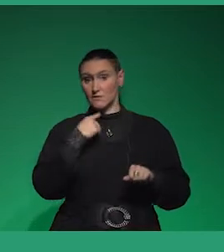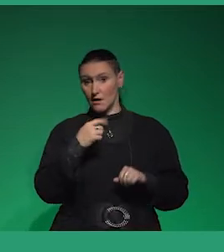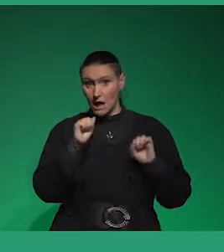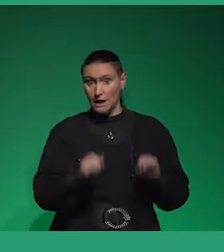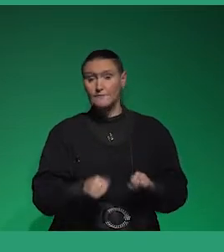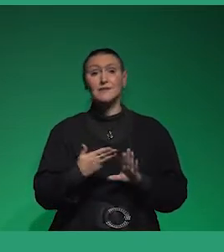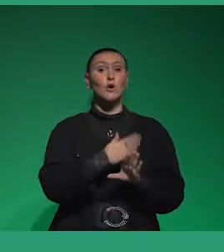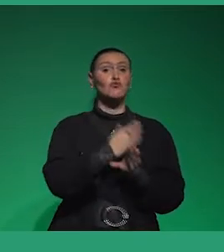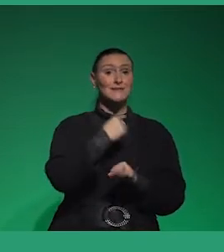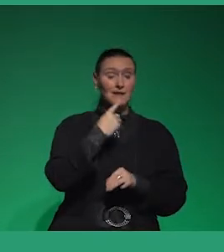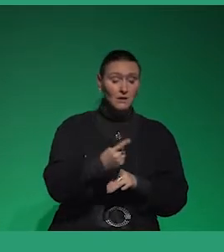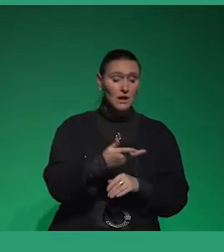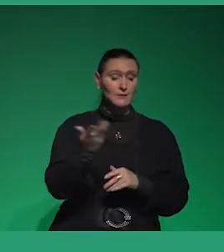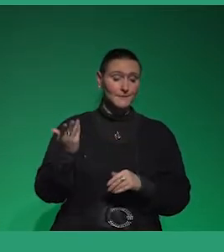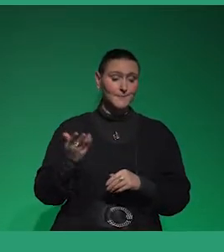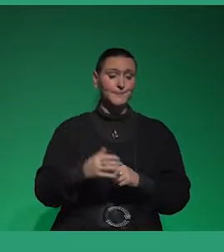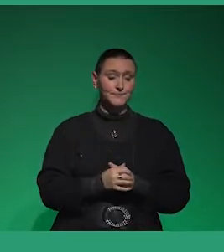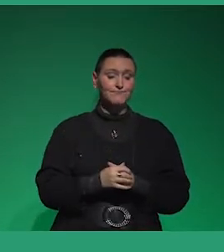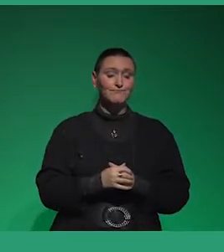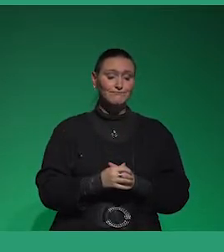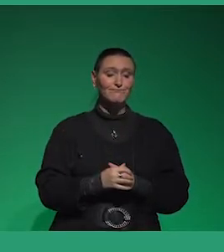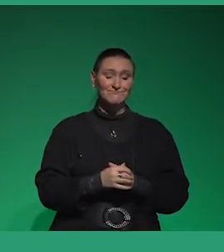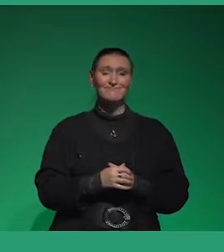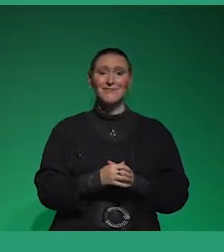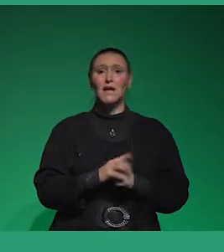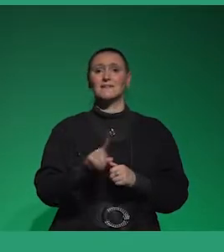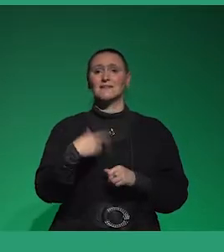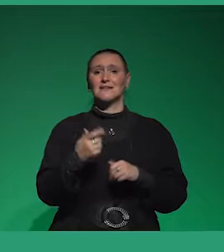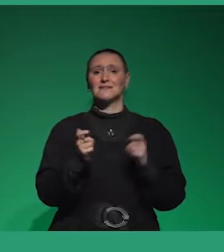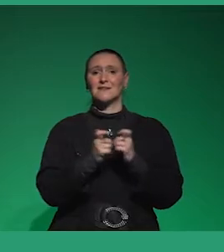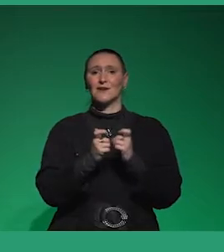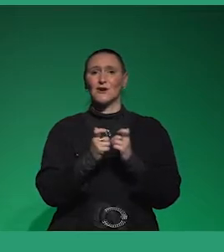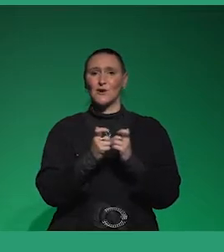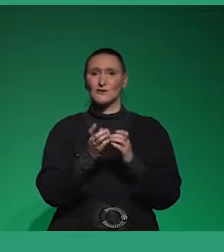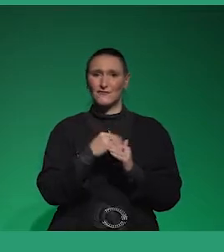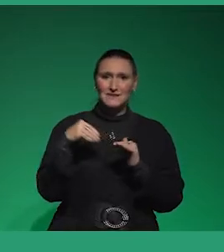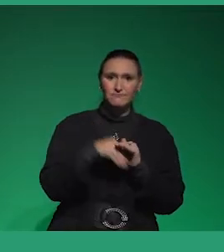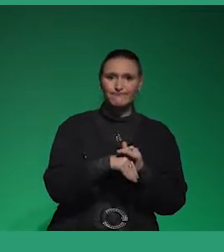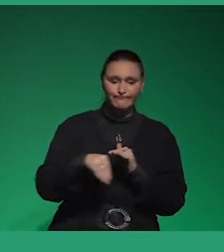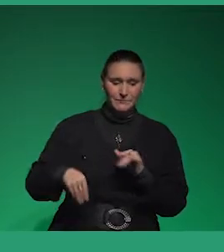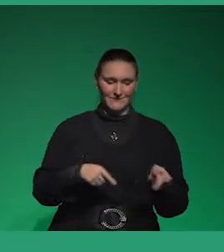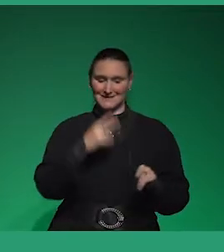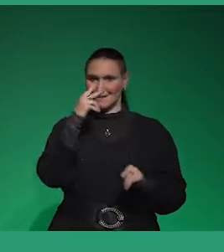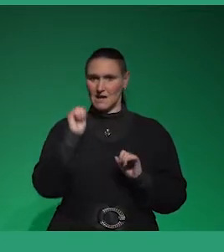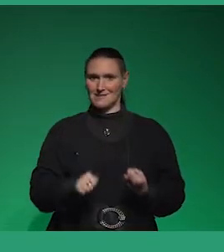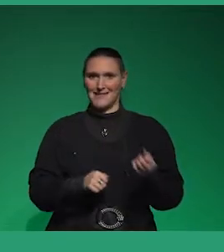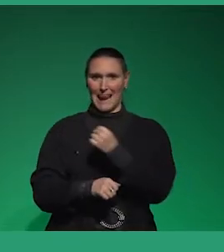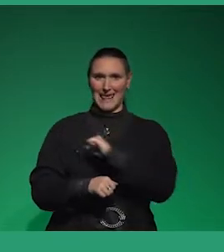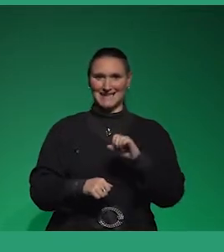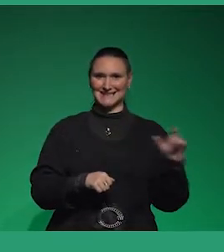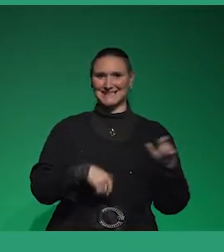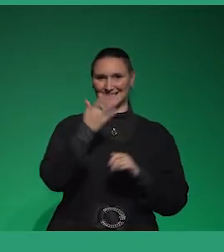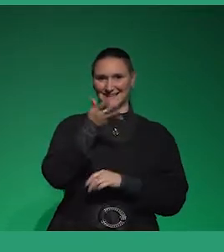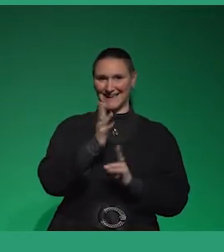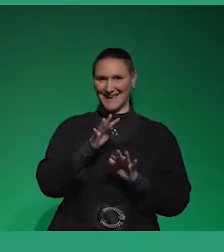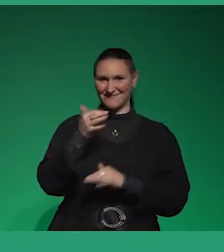before. There's a lot of carbon stored in the tropical rainforest when you look here to the left side of the road, and then it's converted